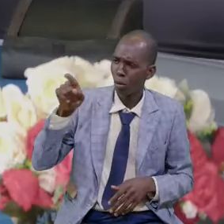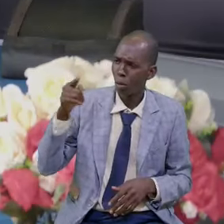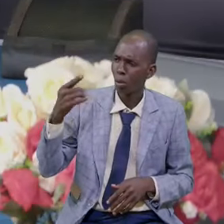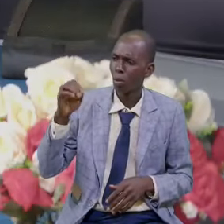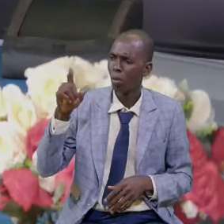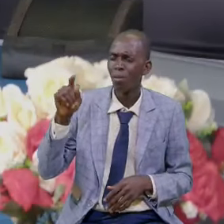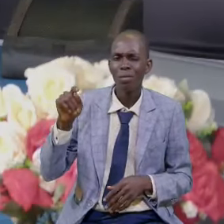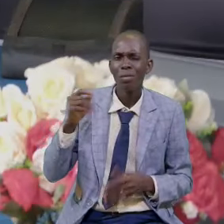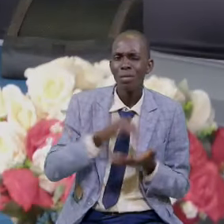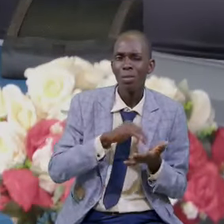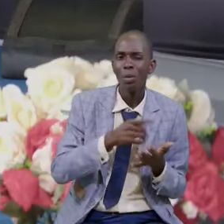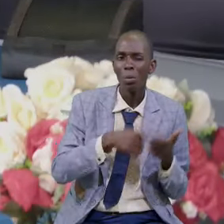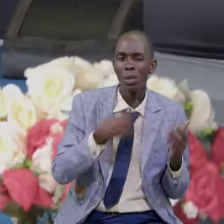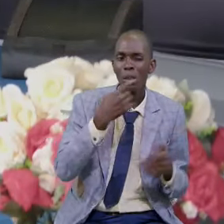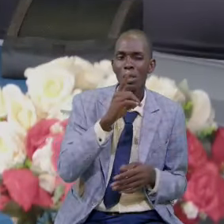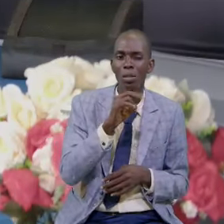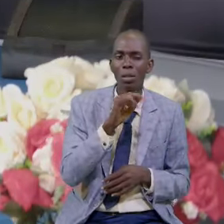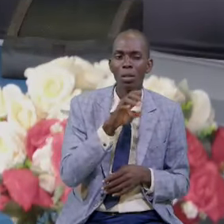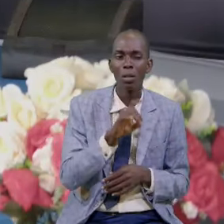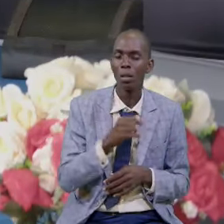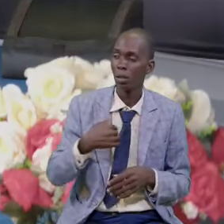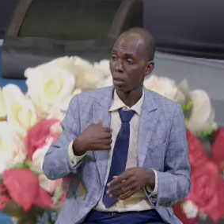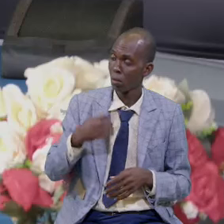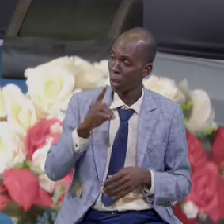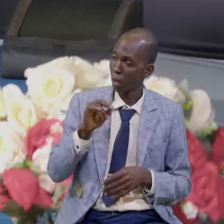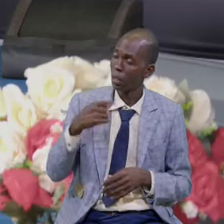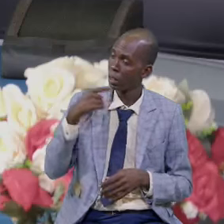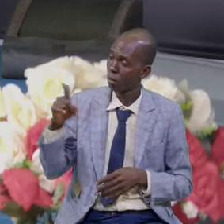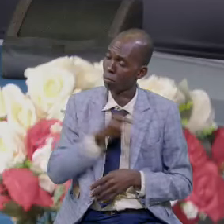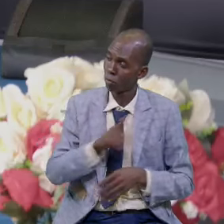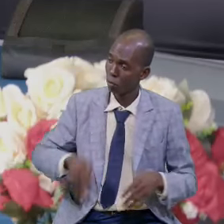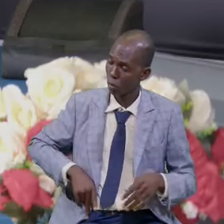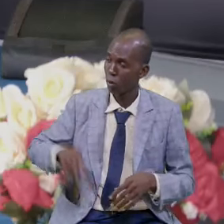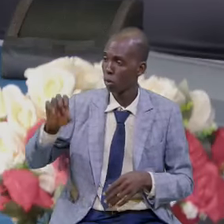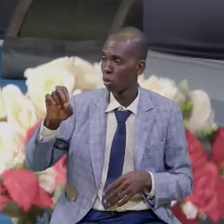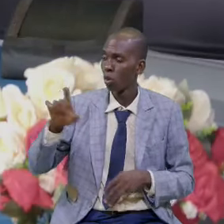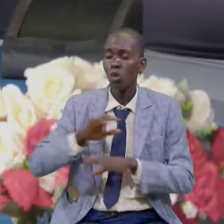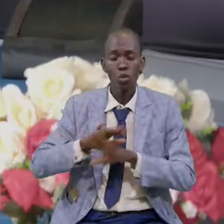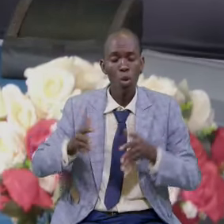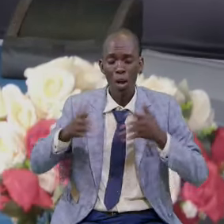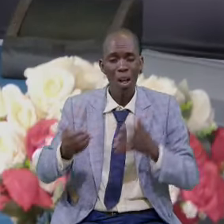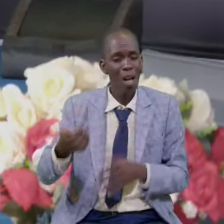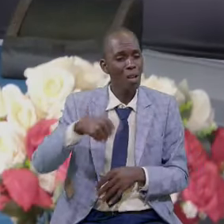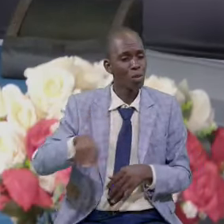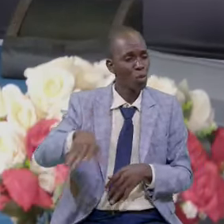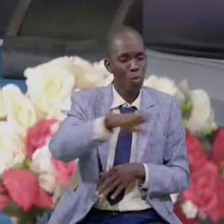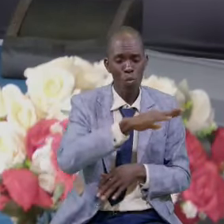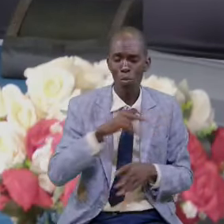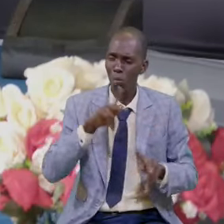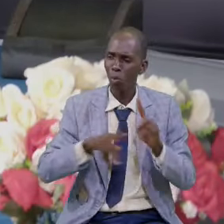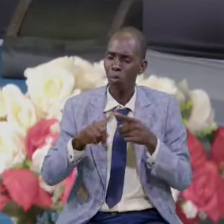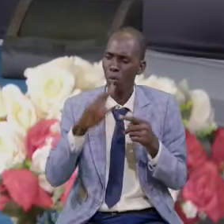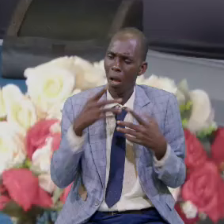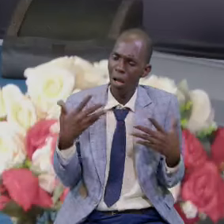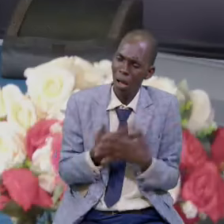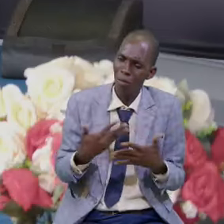worry about this Goliath. What do you mean? He said, because I am here and I'm going to